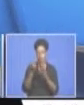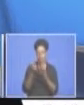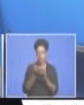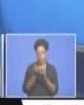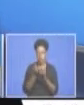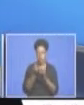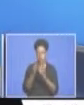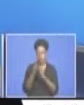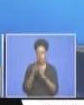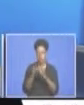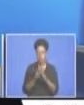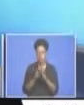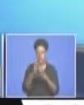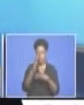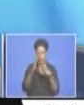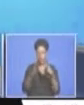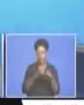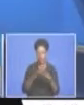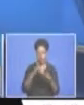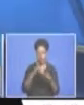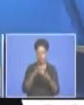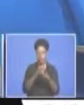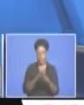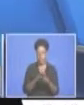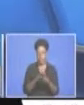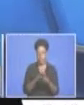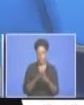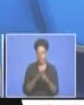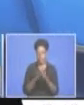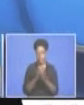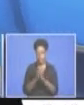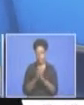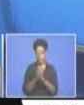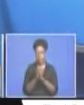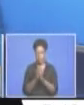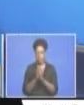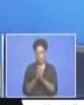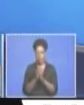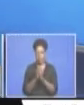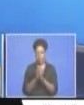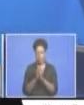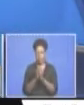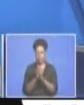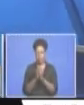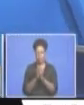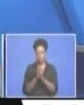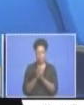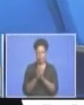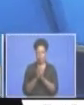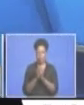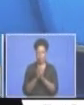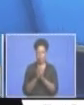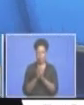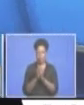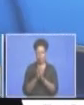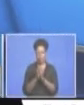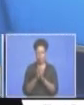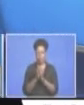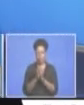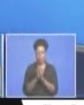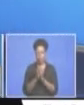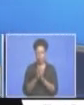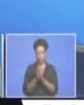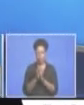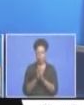Relays, where she went as a guest of the IAAF of the consent of the Bahamas Olympic Committee. Minister Roll addressed the matter during a contribution in the